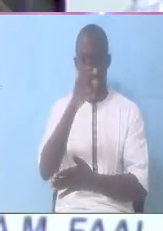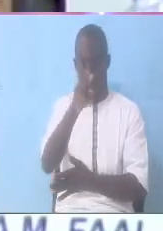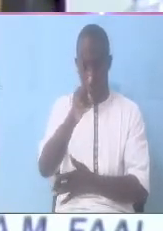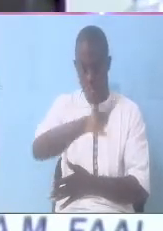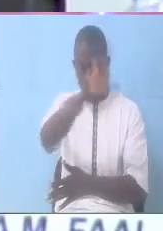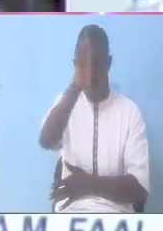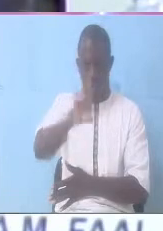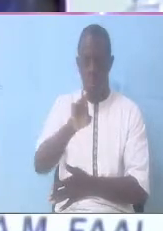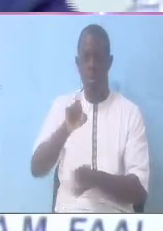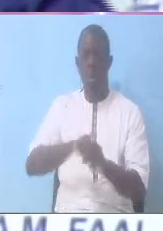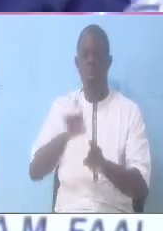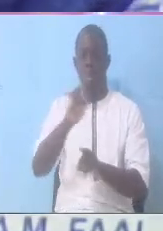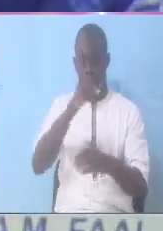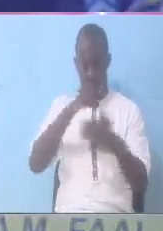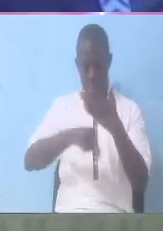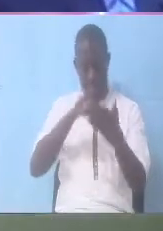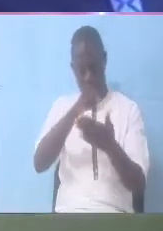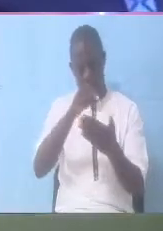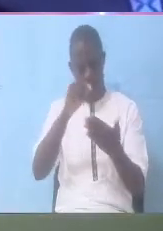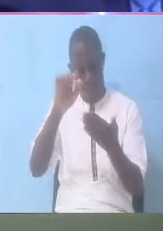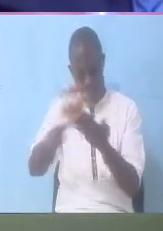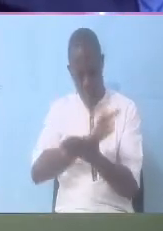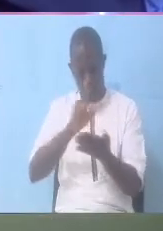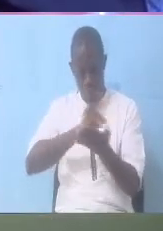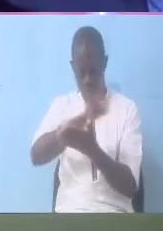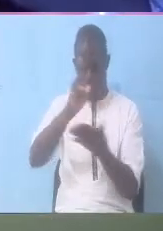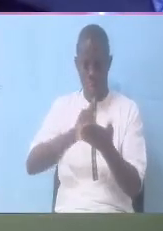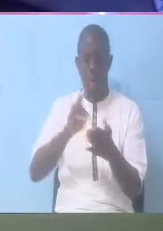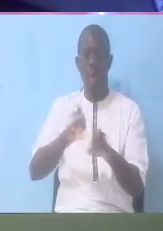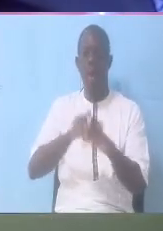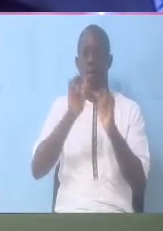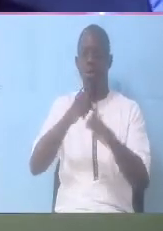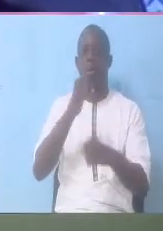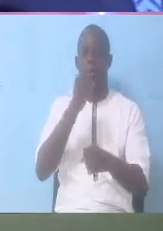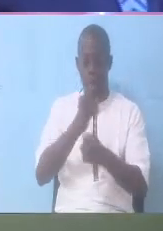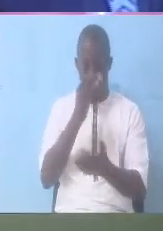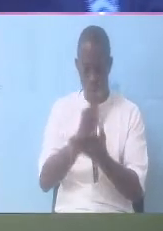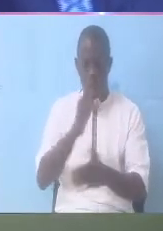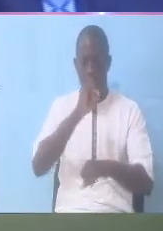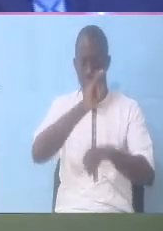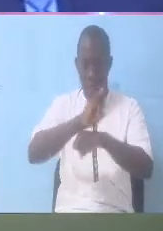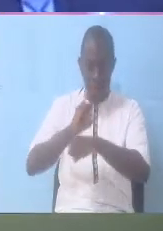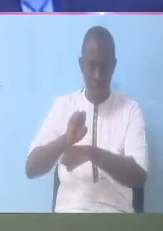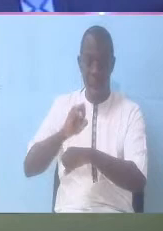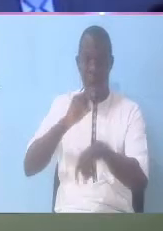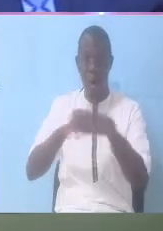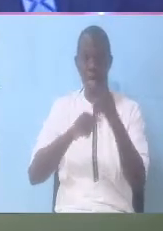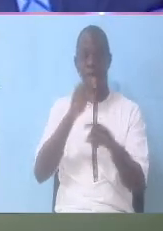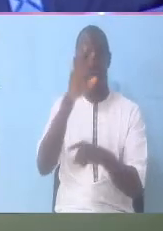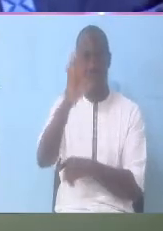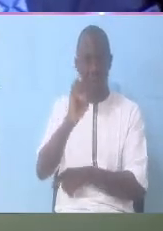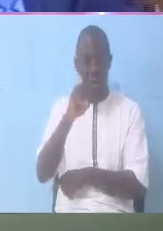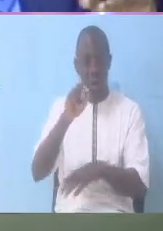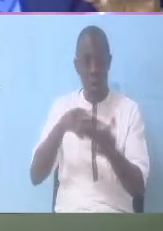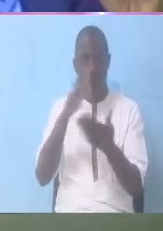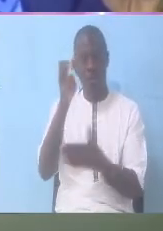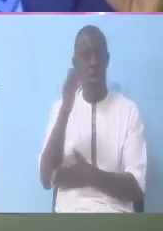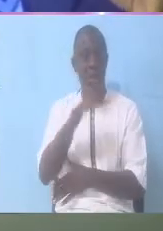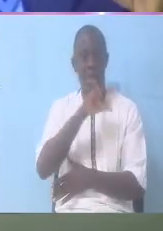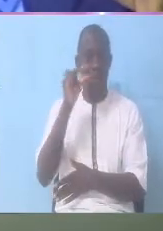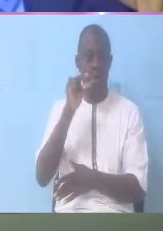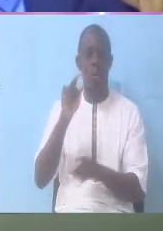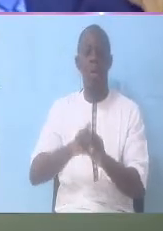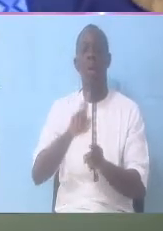What in this document was to identify in this 40 to 50 names who was to die,